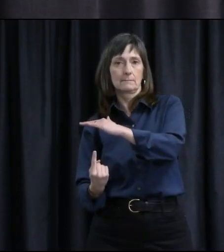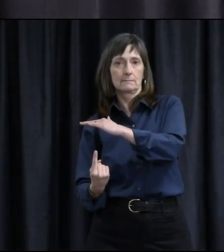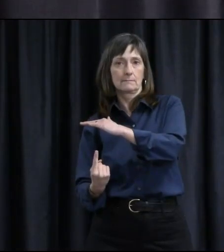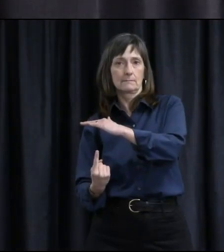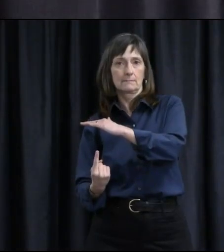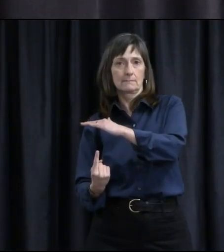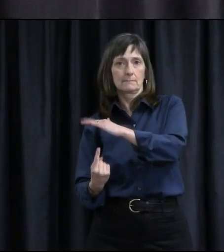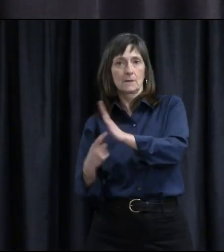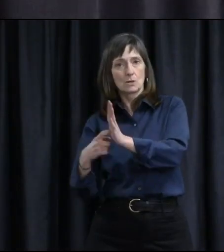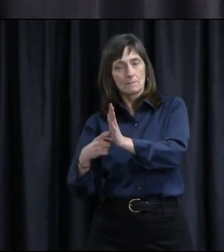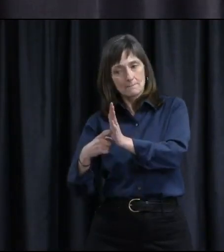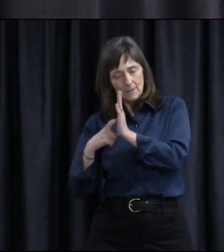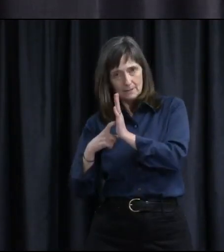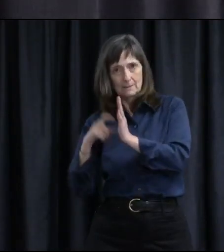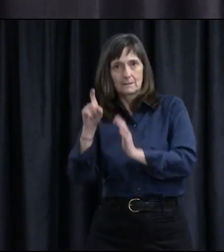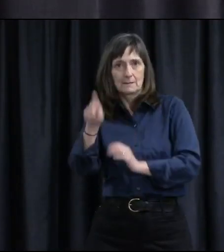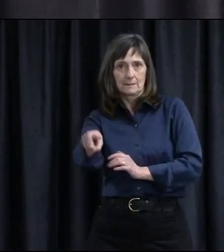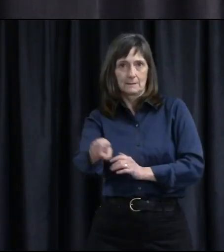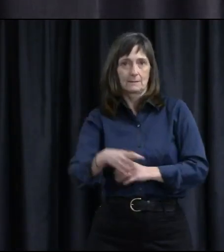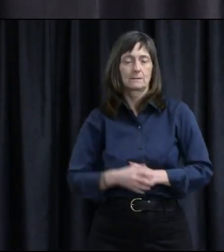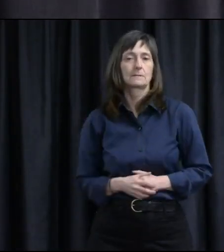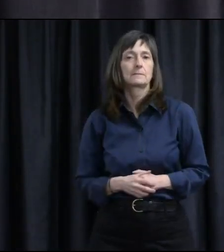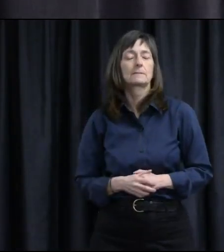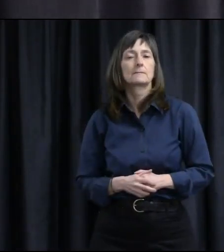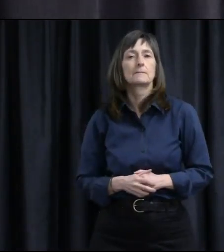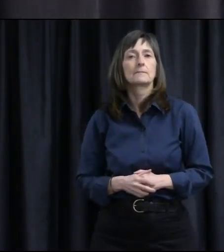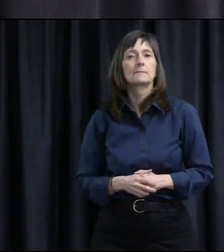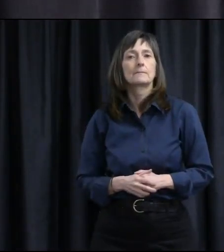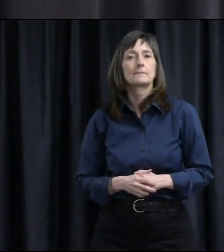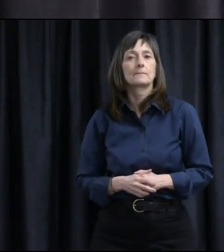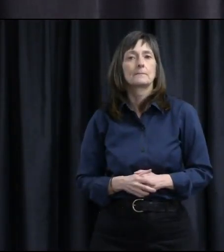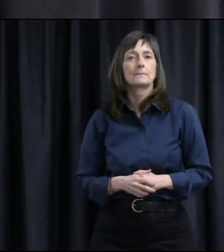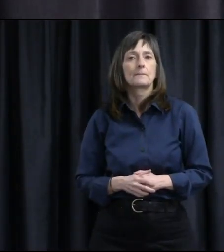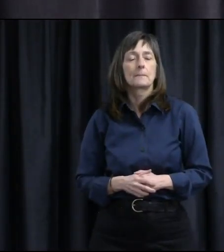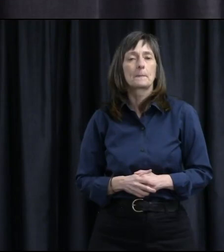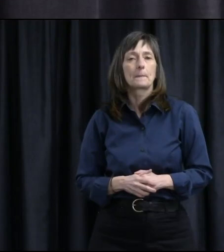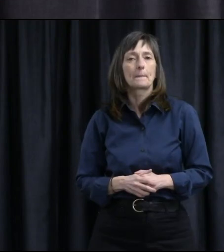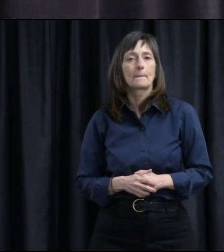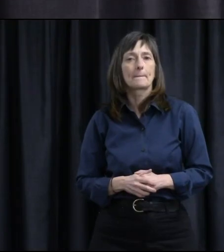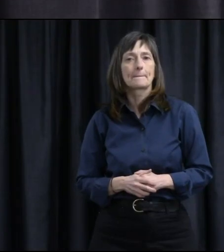is absolutely in place for people coming to our province.